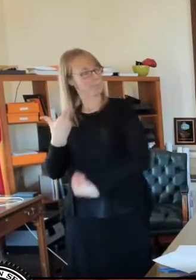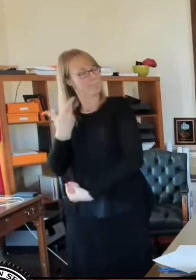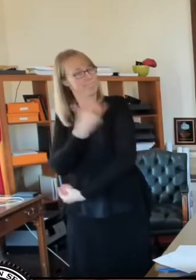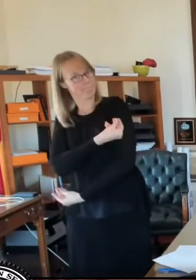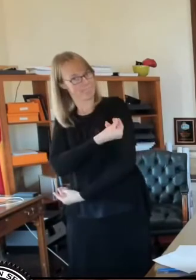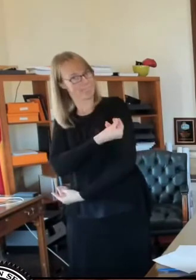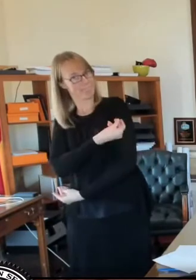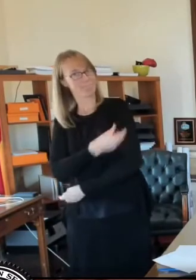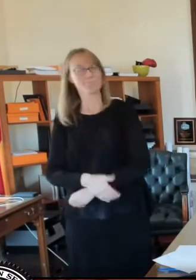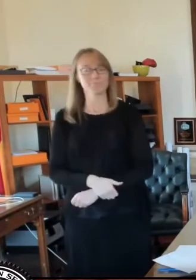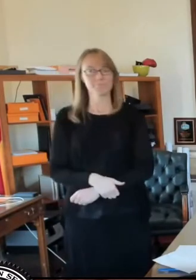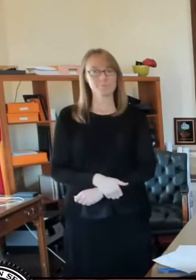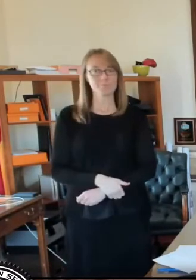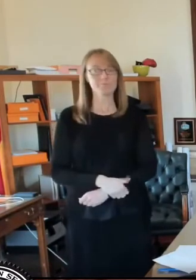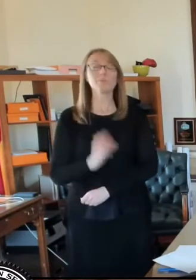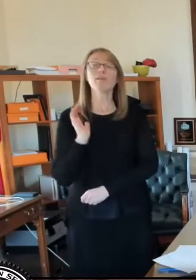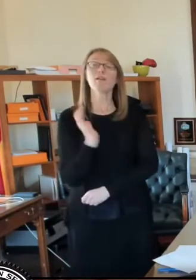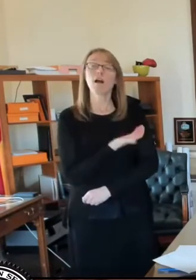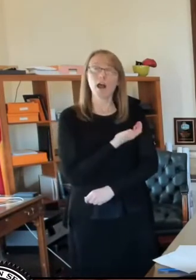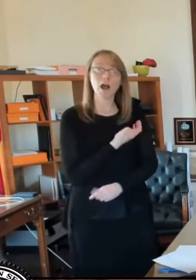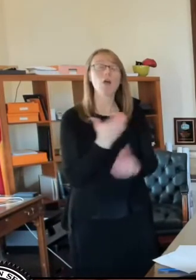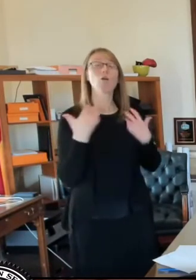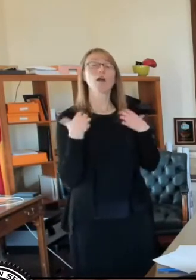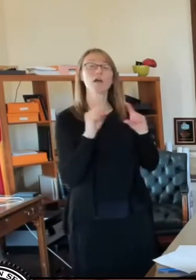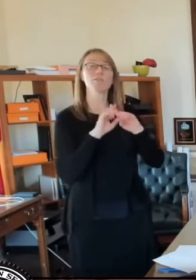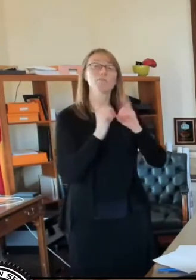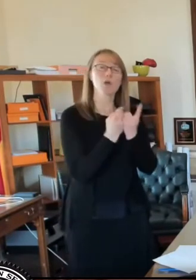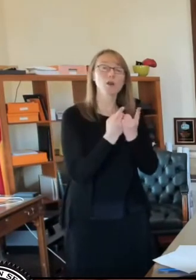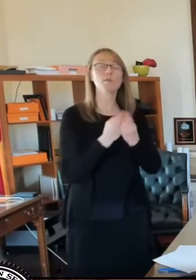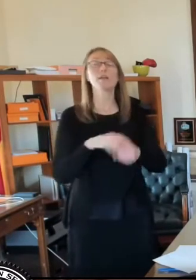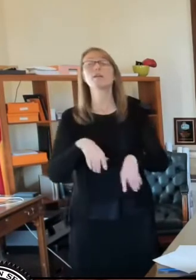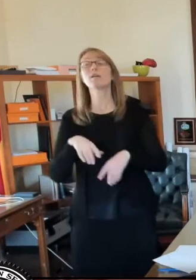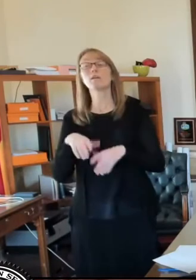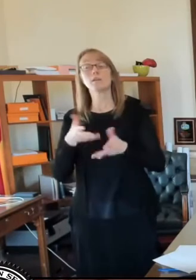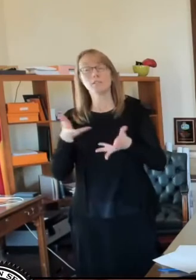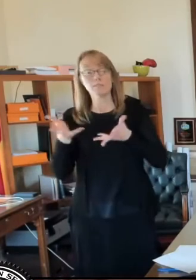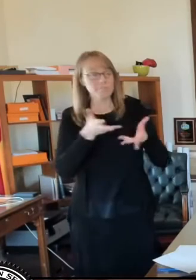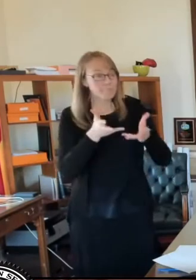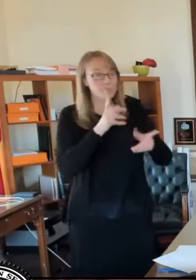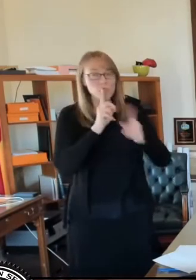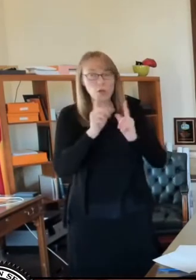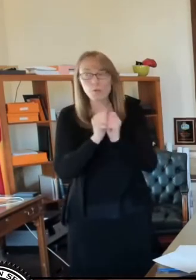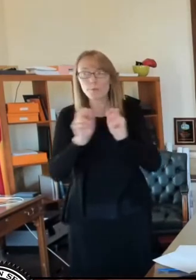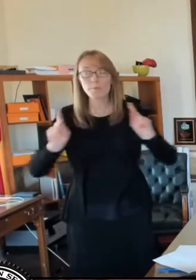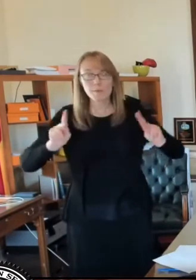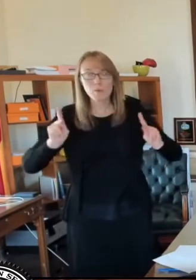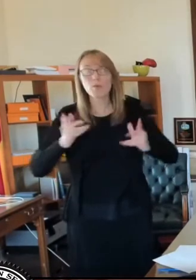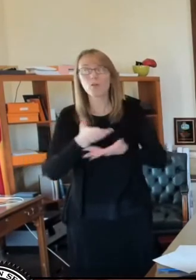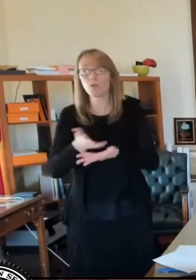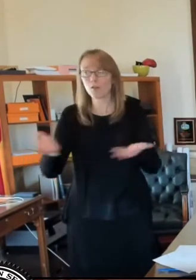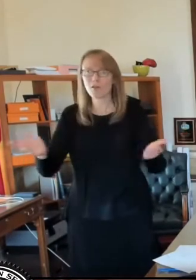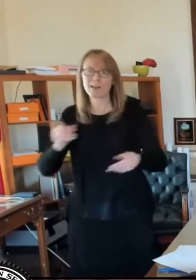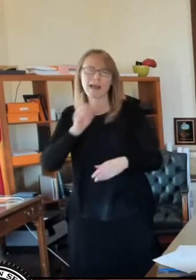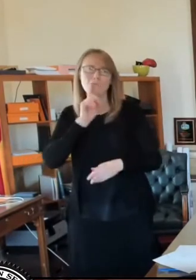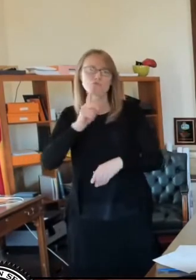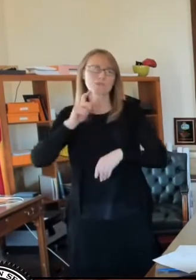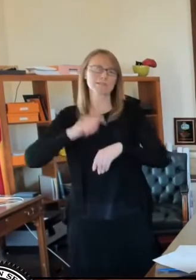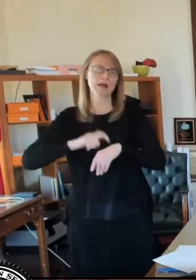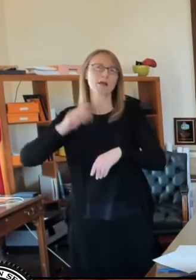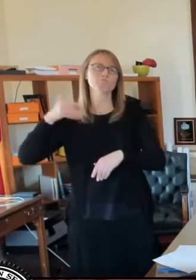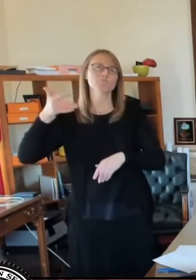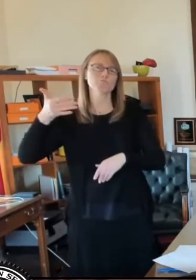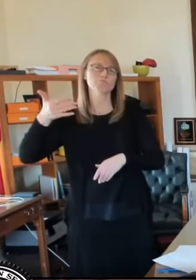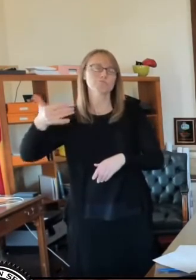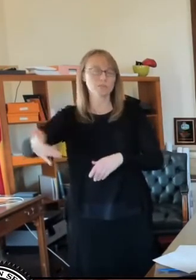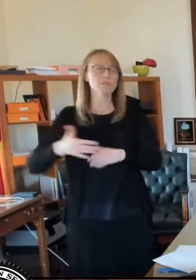state health department's working on, nationally that's being worked on. And as more and more people get the vaccine